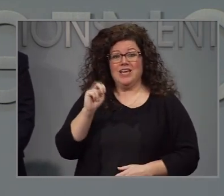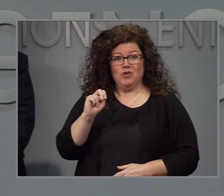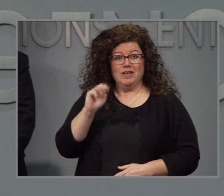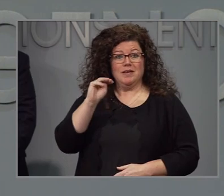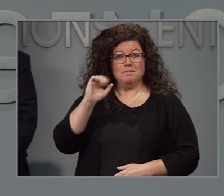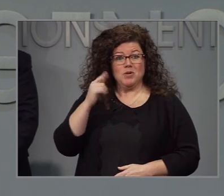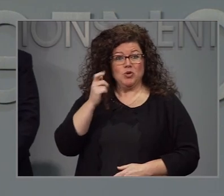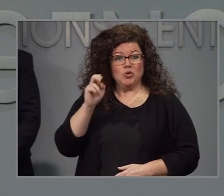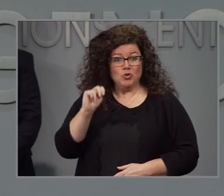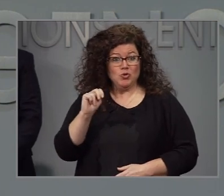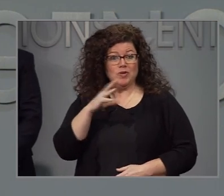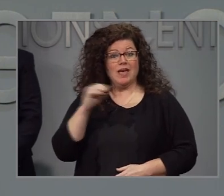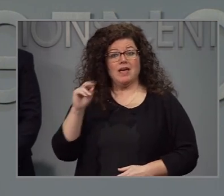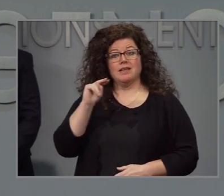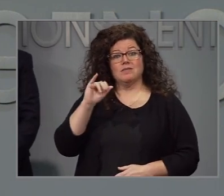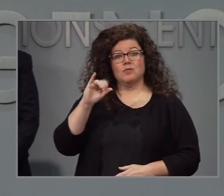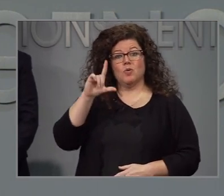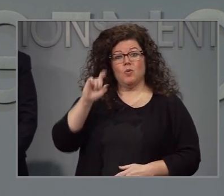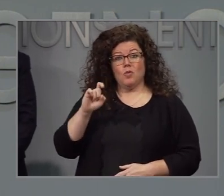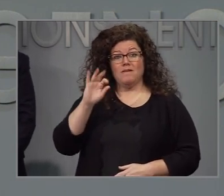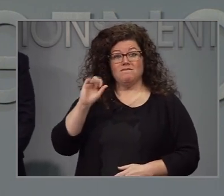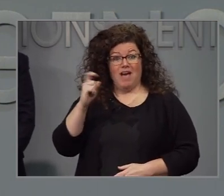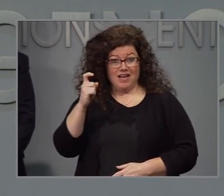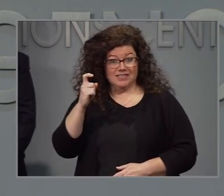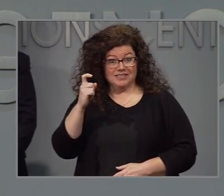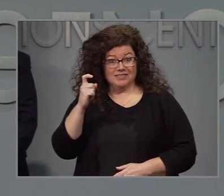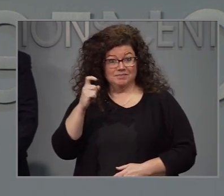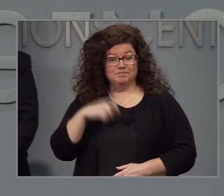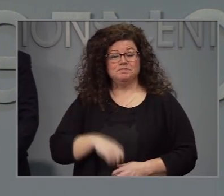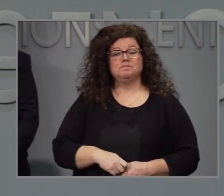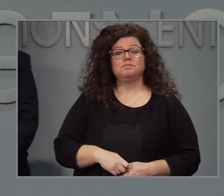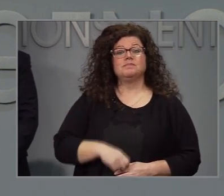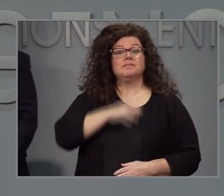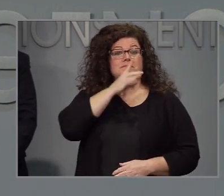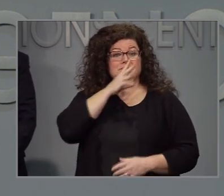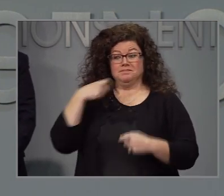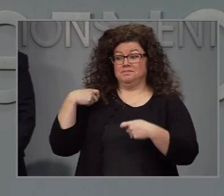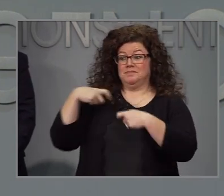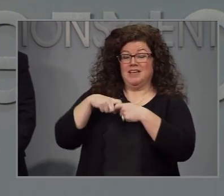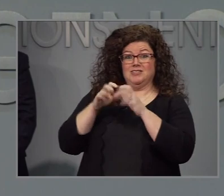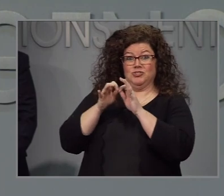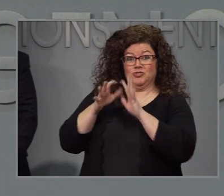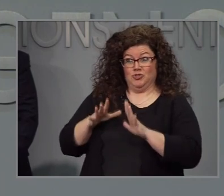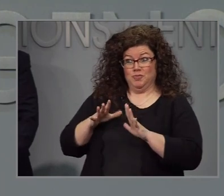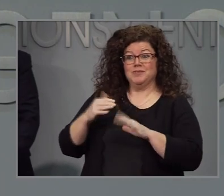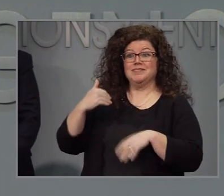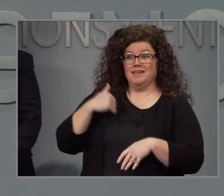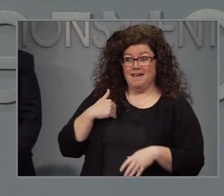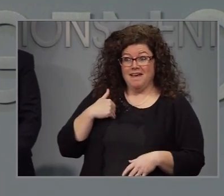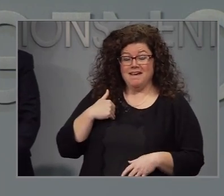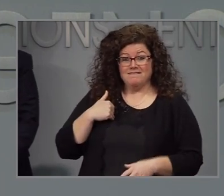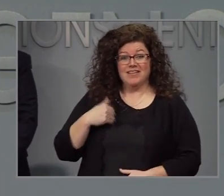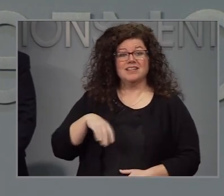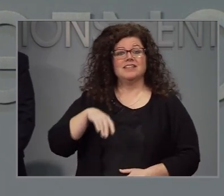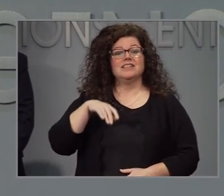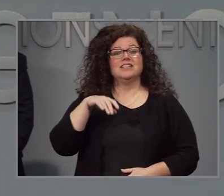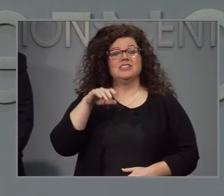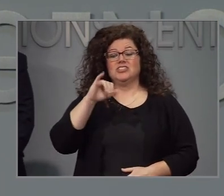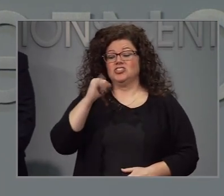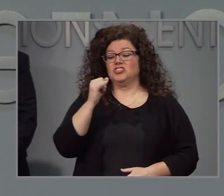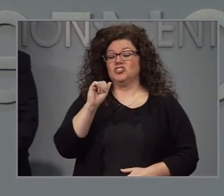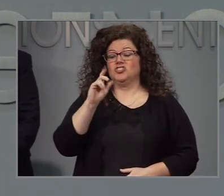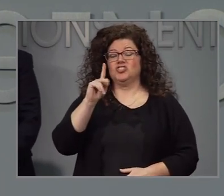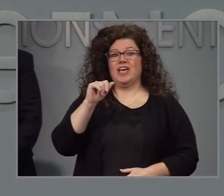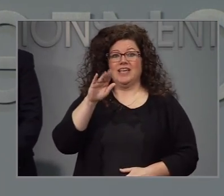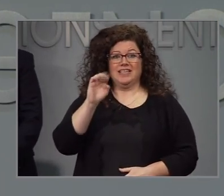American Sign Language interpreters, and as always, working behind the scenes are our Spanish language interpreters, Jackie